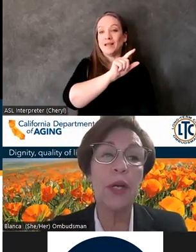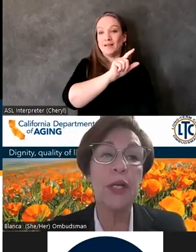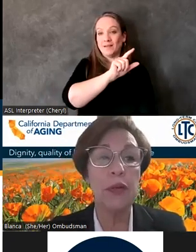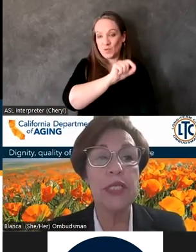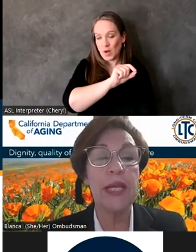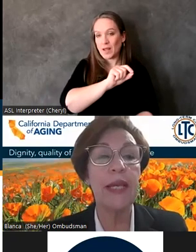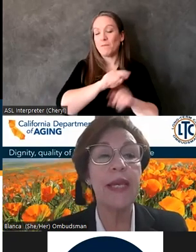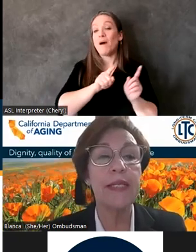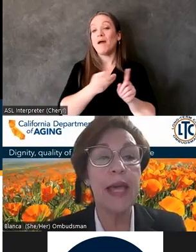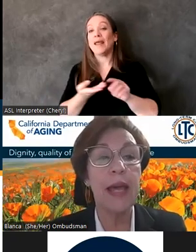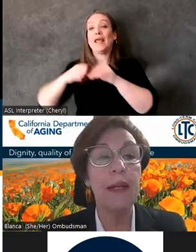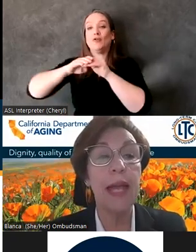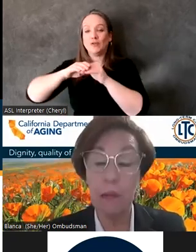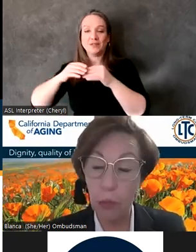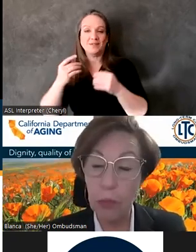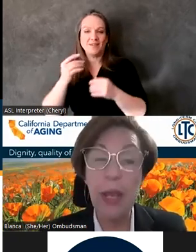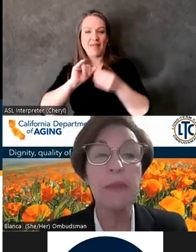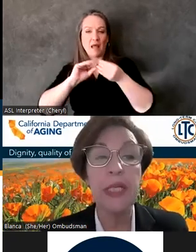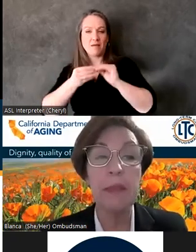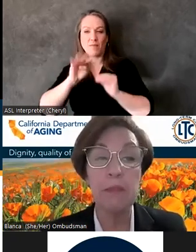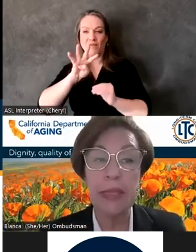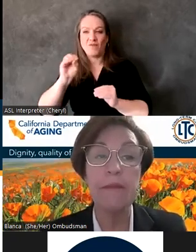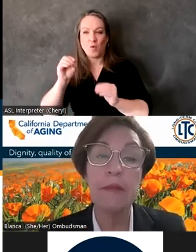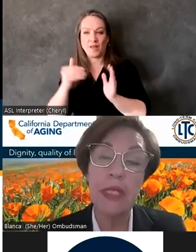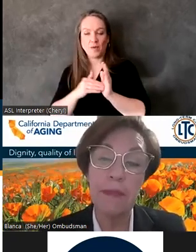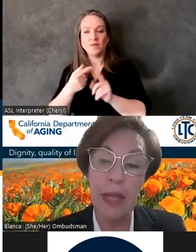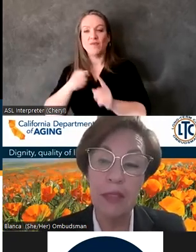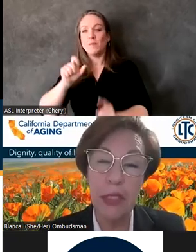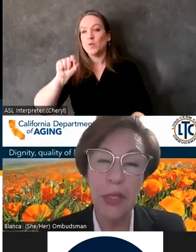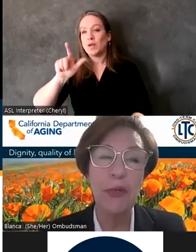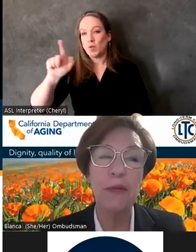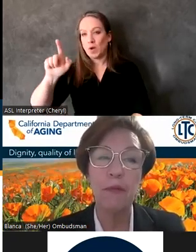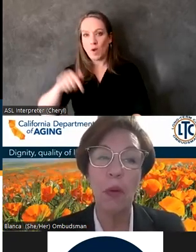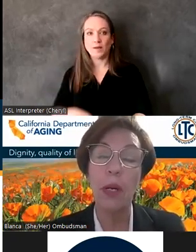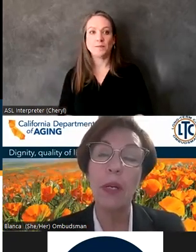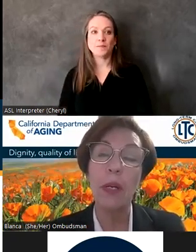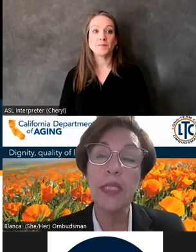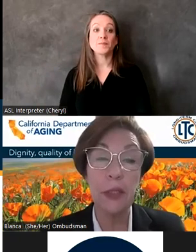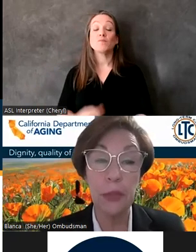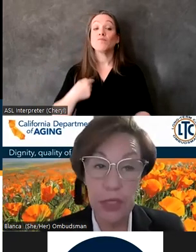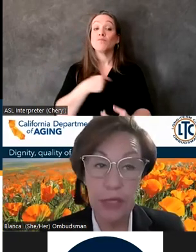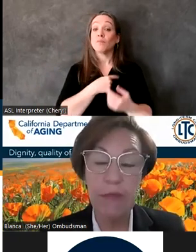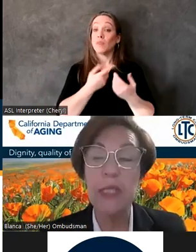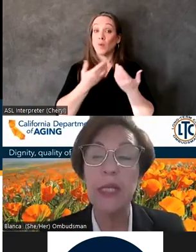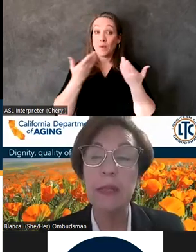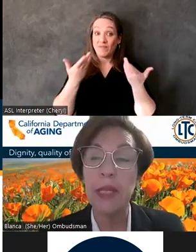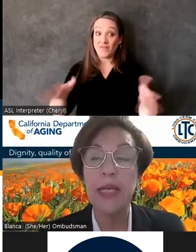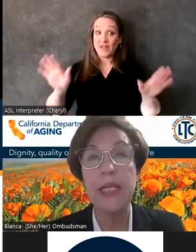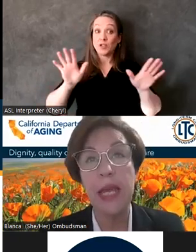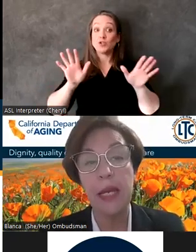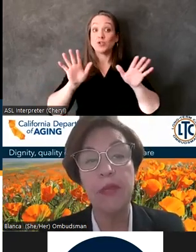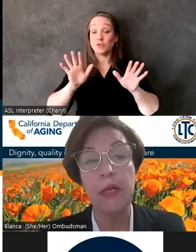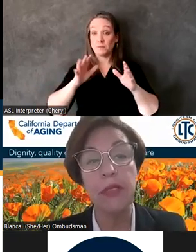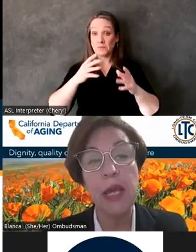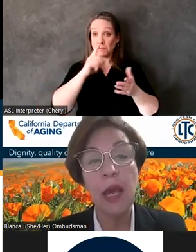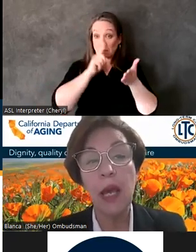also are noticing is that, and we were able to complete 15,204 skilled nursing facility complaints, and